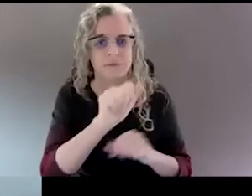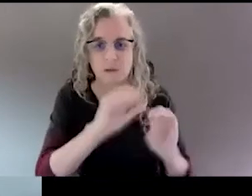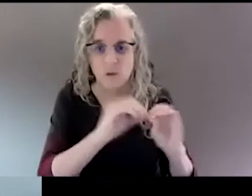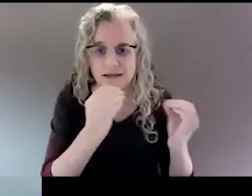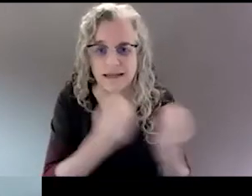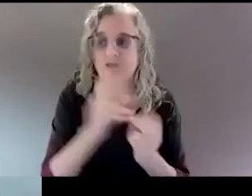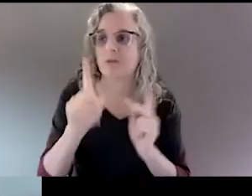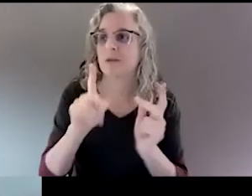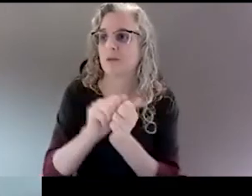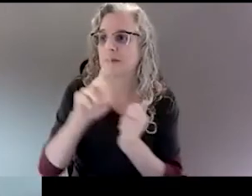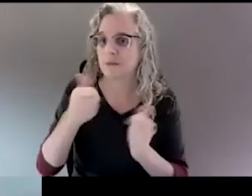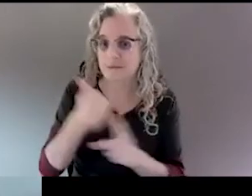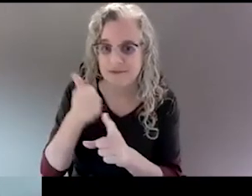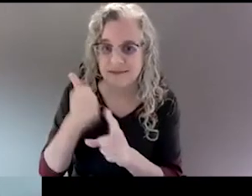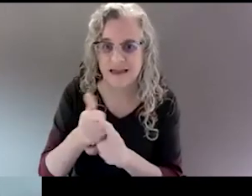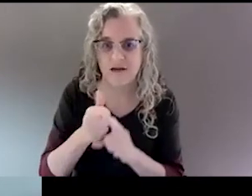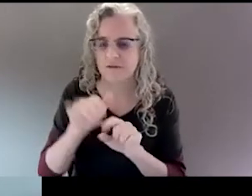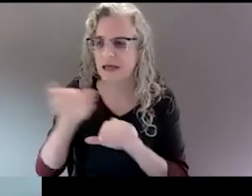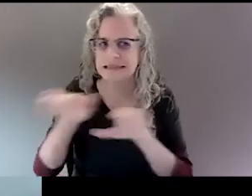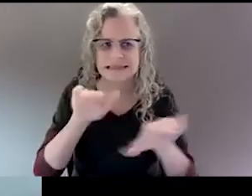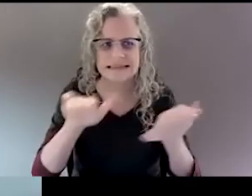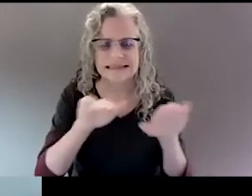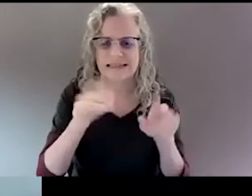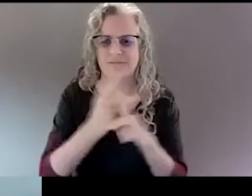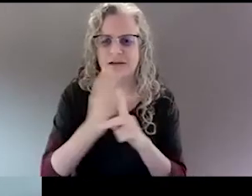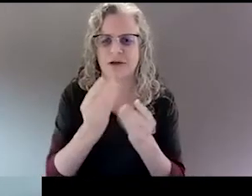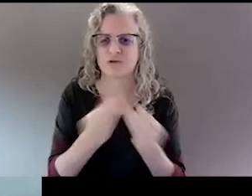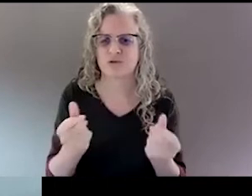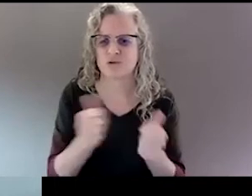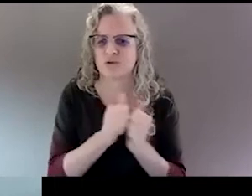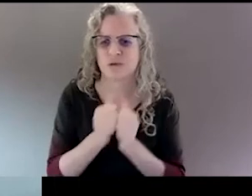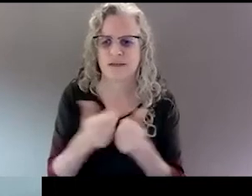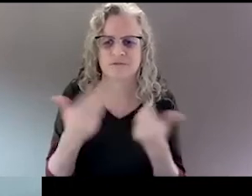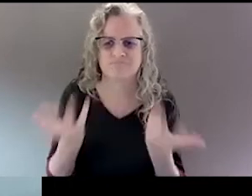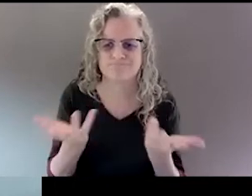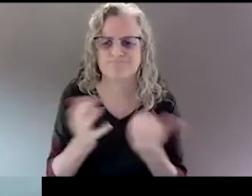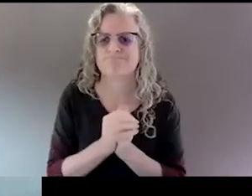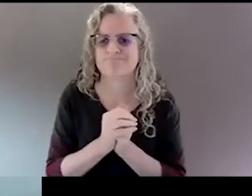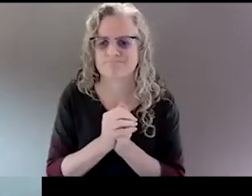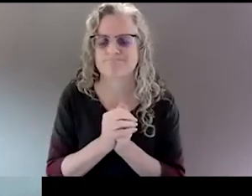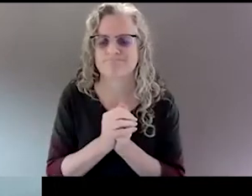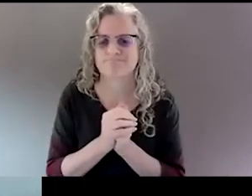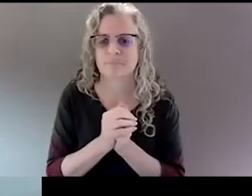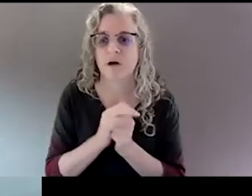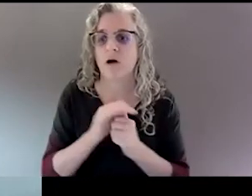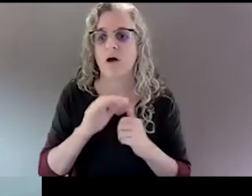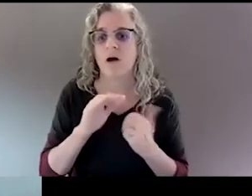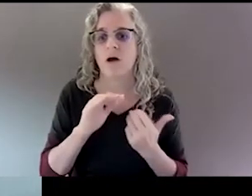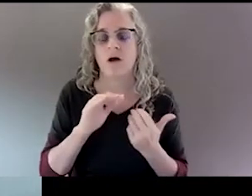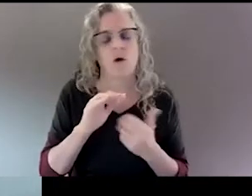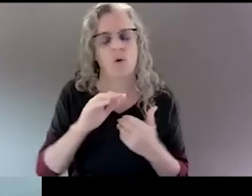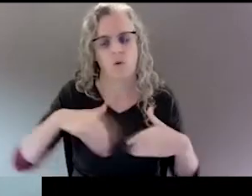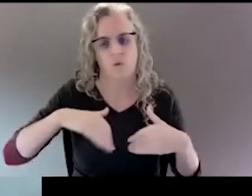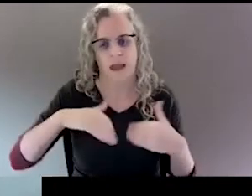are. I think we're certainly, all of us are not there yet, right? It's